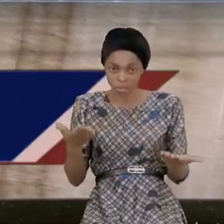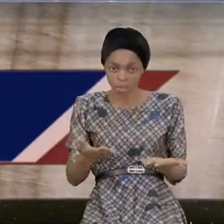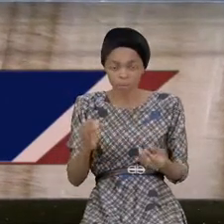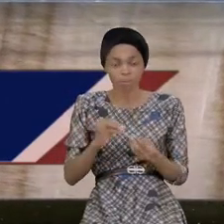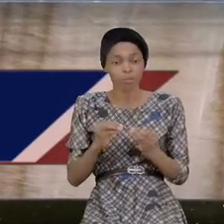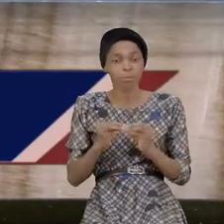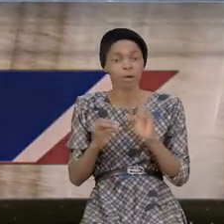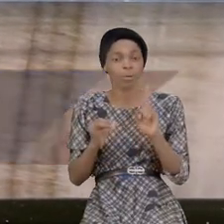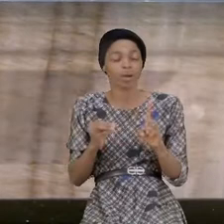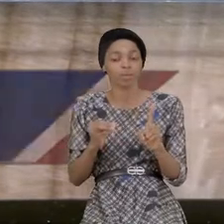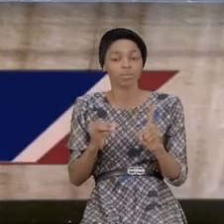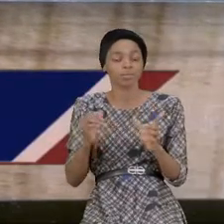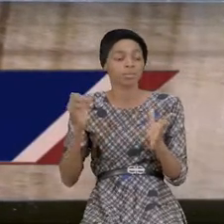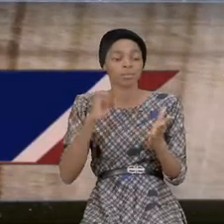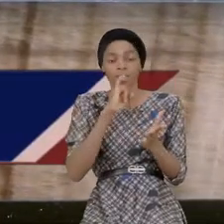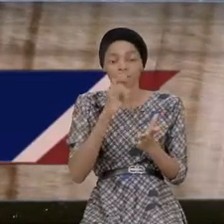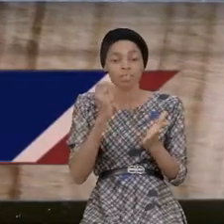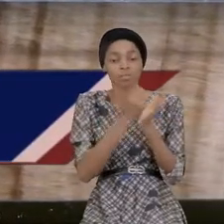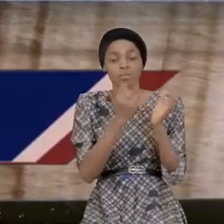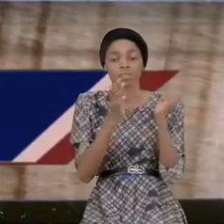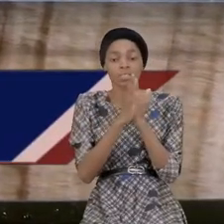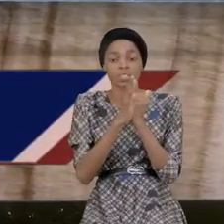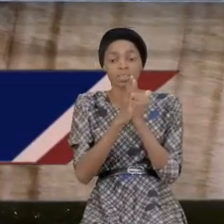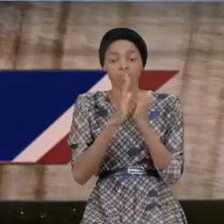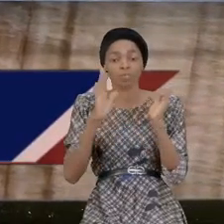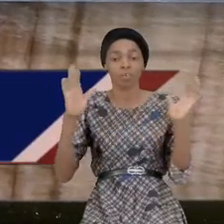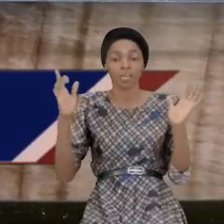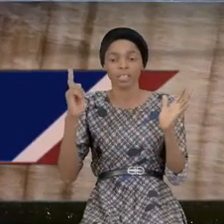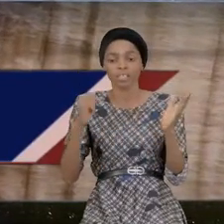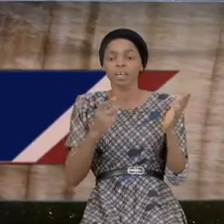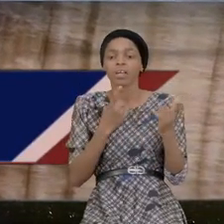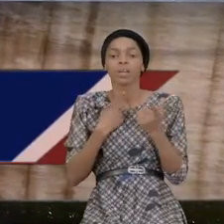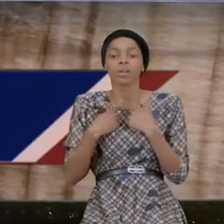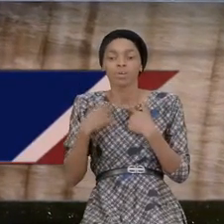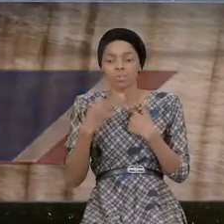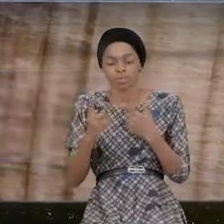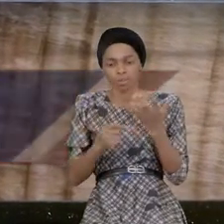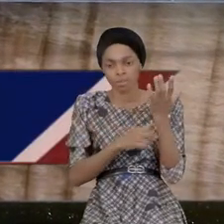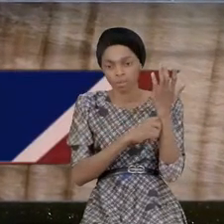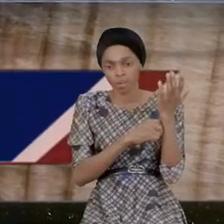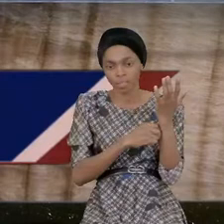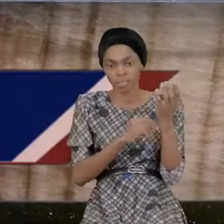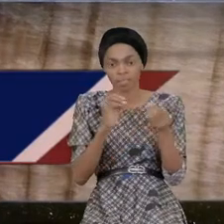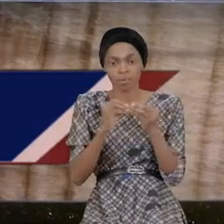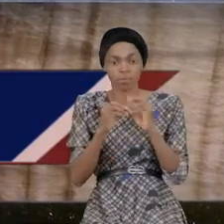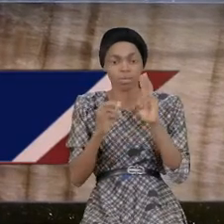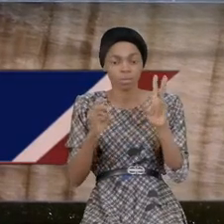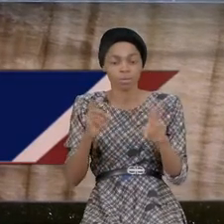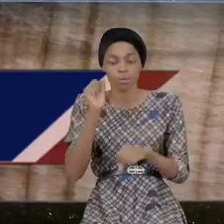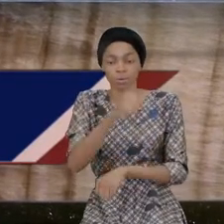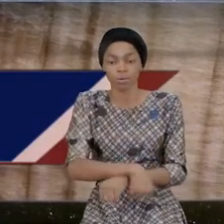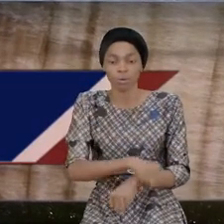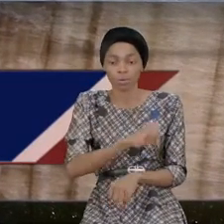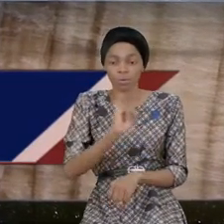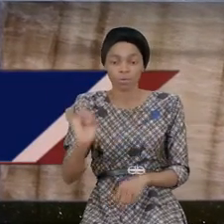Number one tells us crucifying the lusts of the flesh. Number two, conquering the affections of the